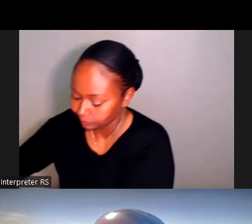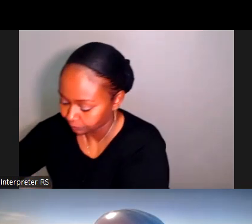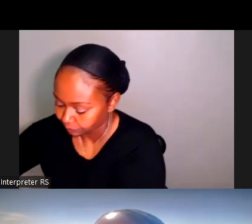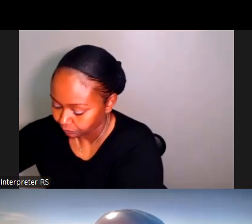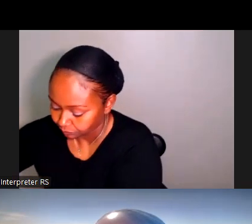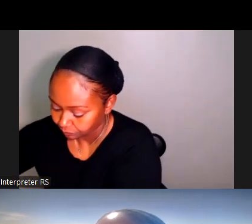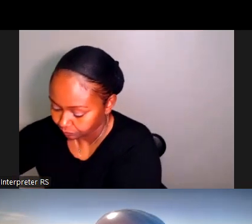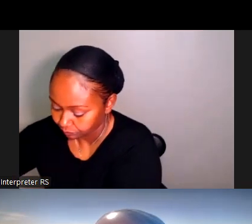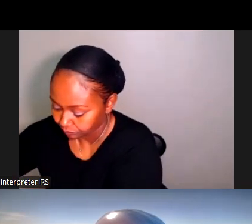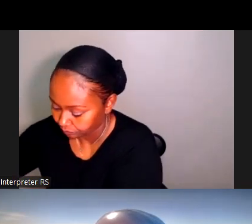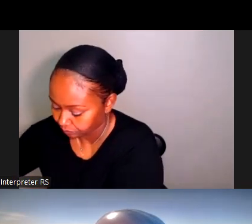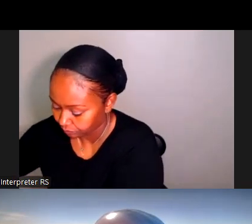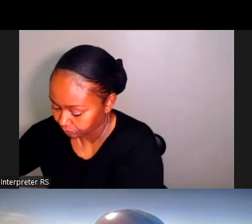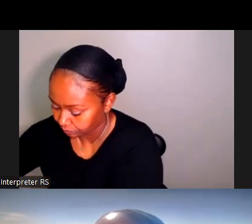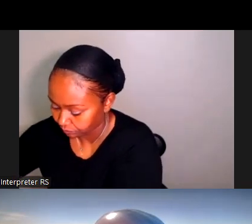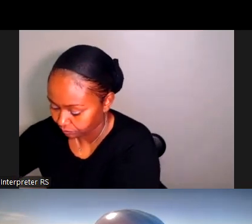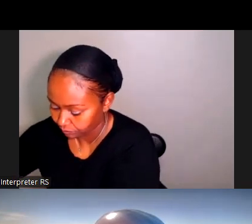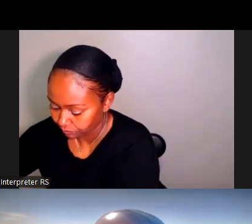Next slide, please.